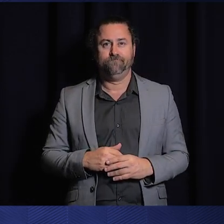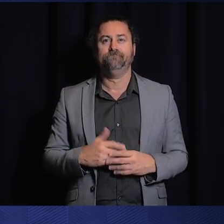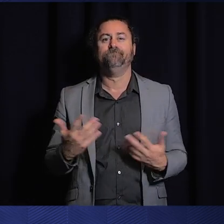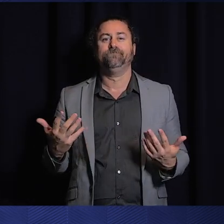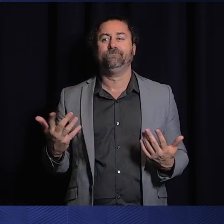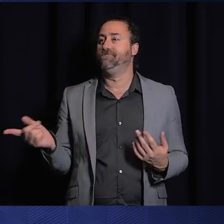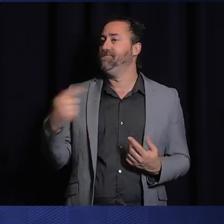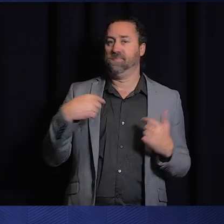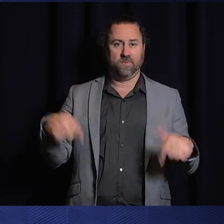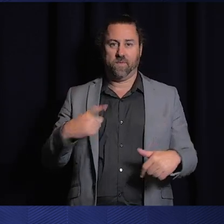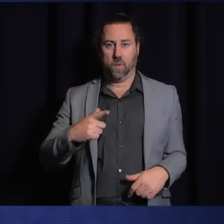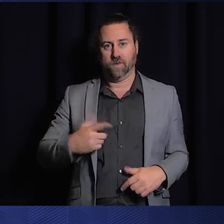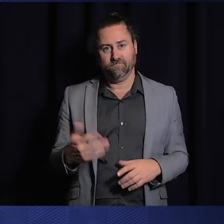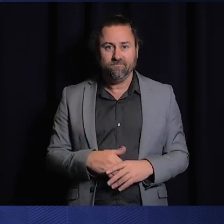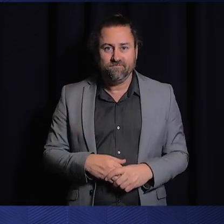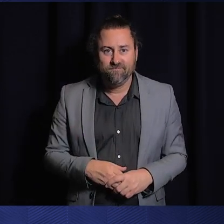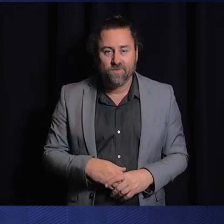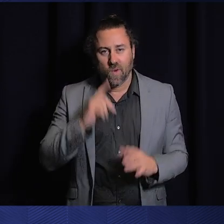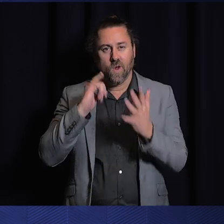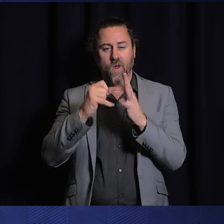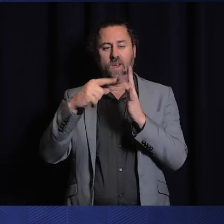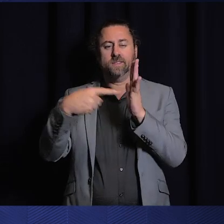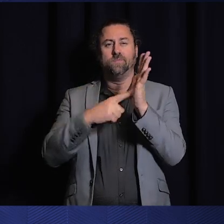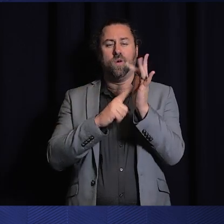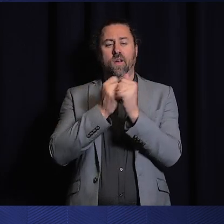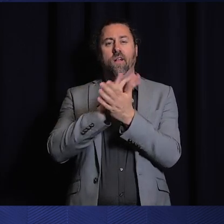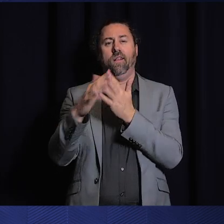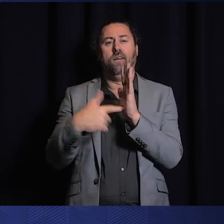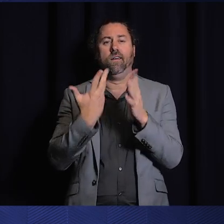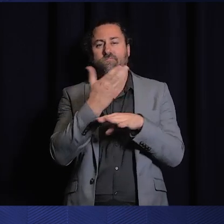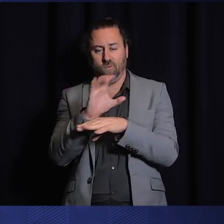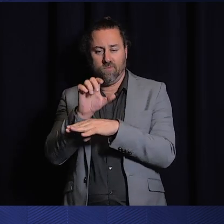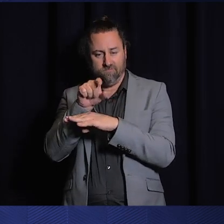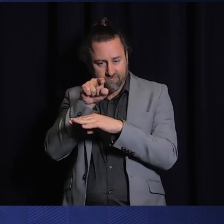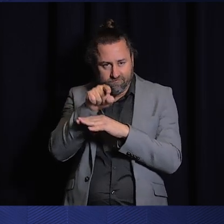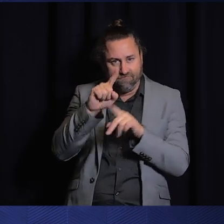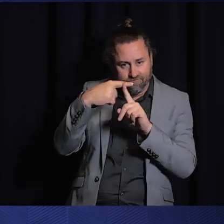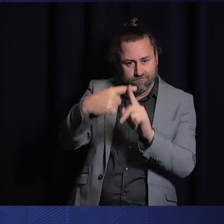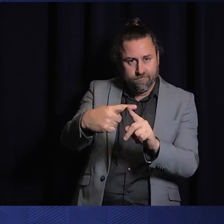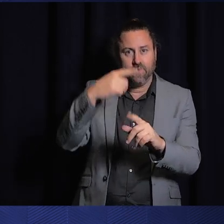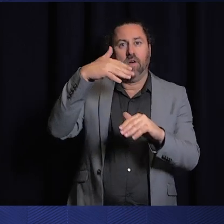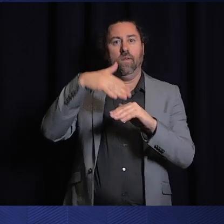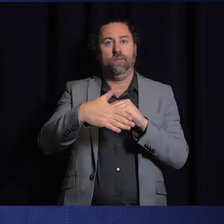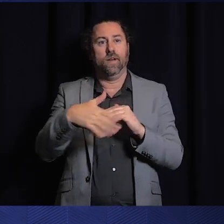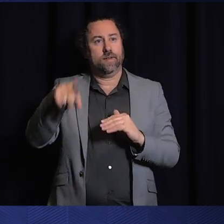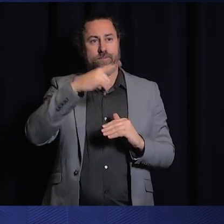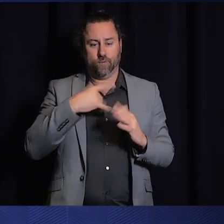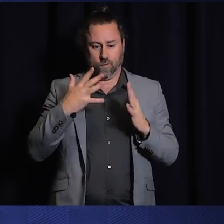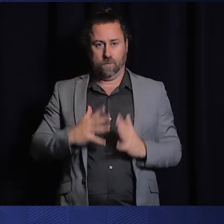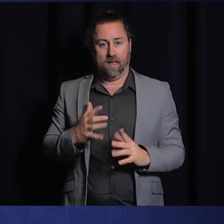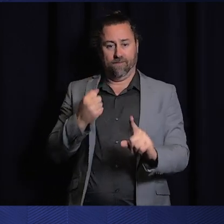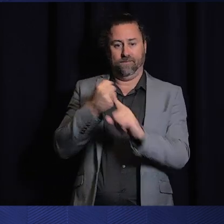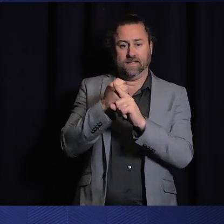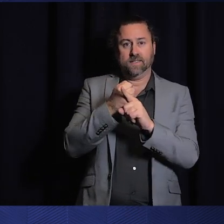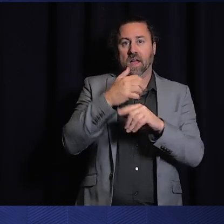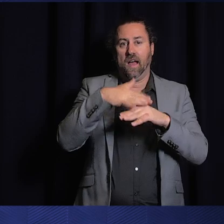here? We're in a spotlight session on a human rights-based approach to disaster displacement. And we'll